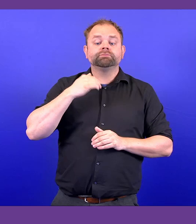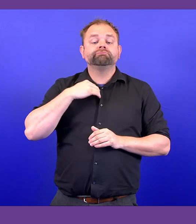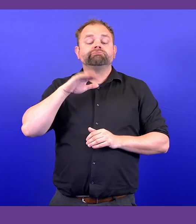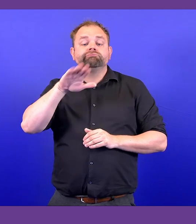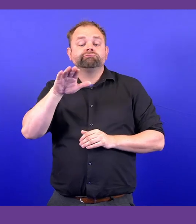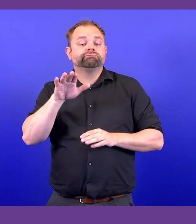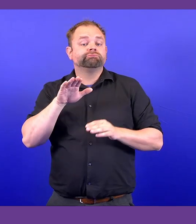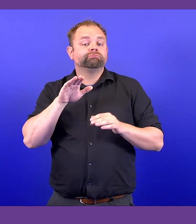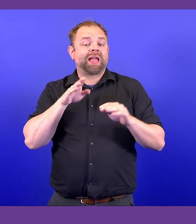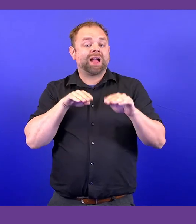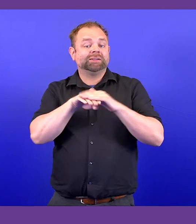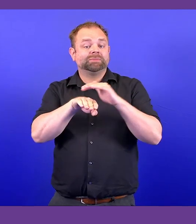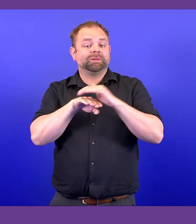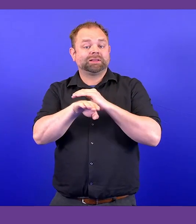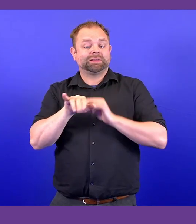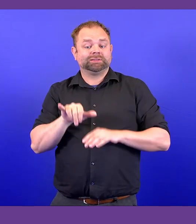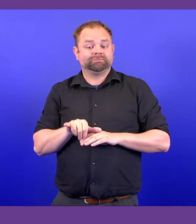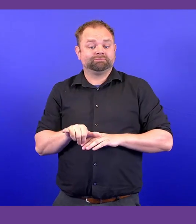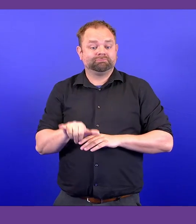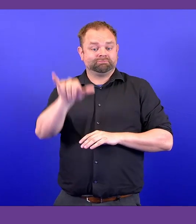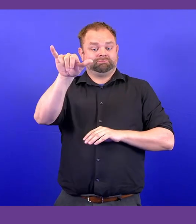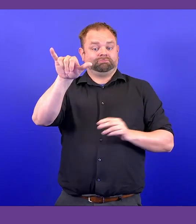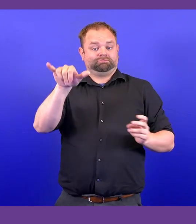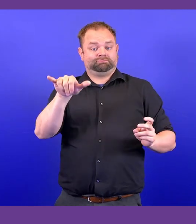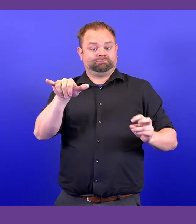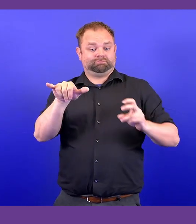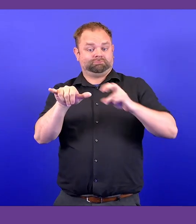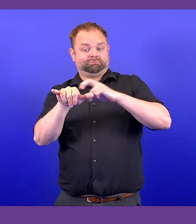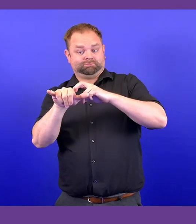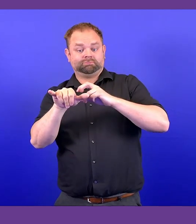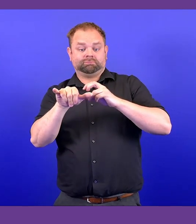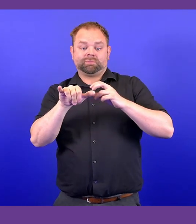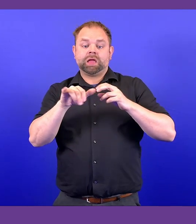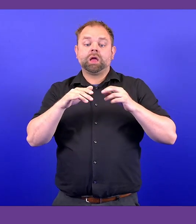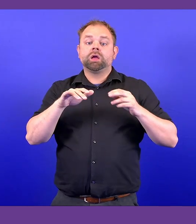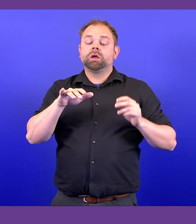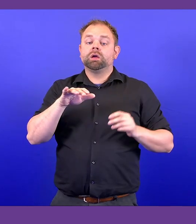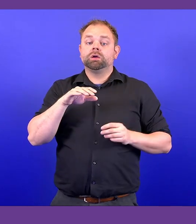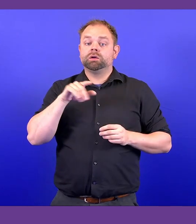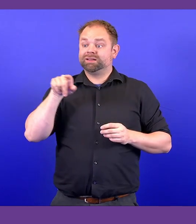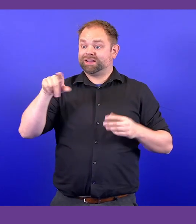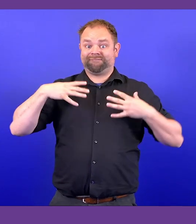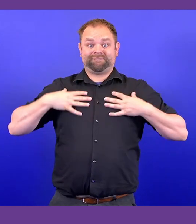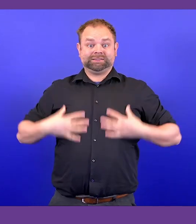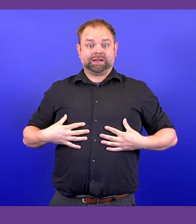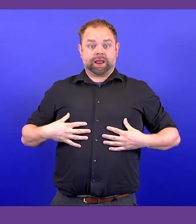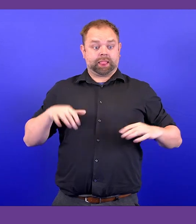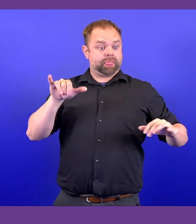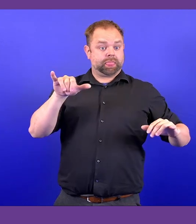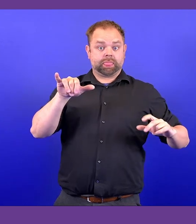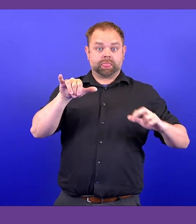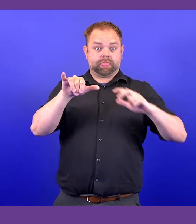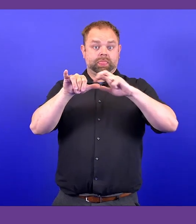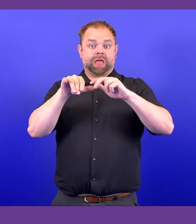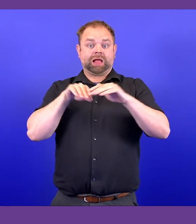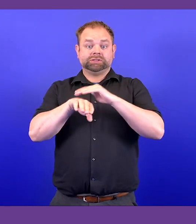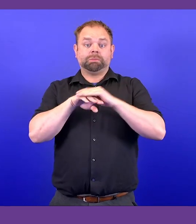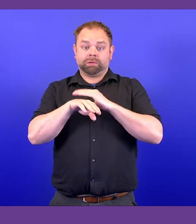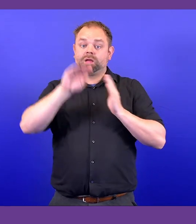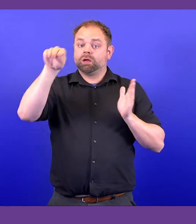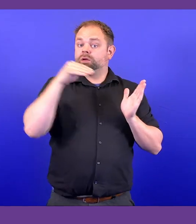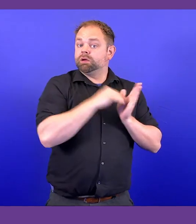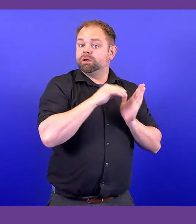will have a report, a human rights report on that, on air travel coming out later this year, so stay tuned for